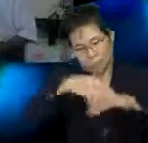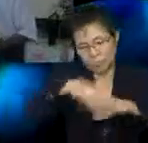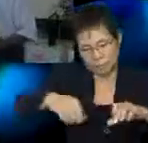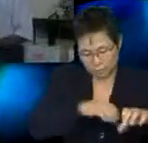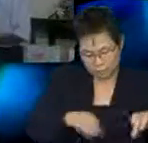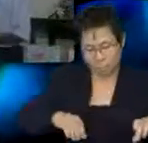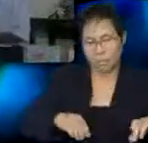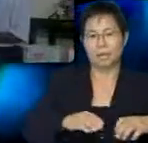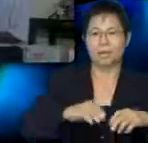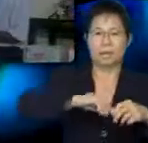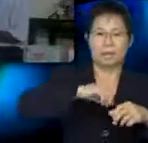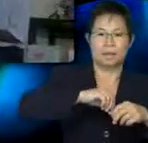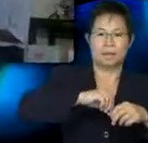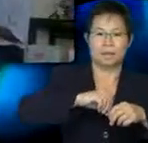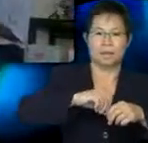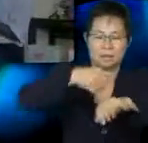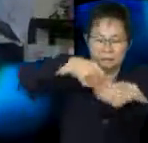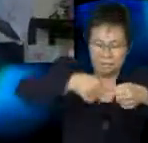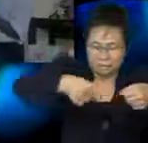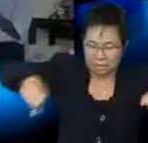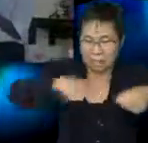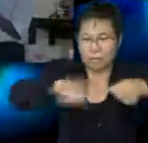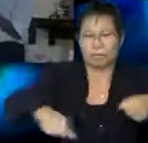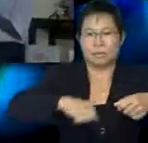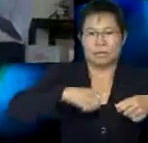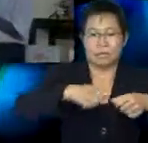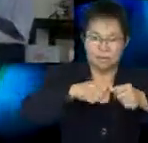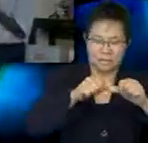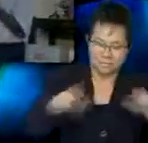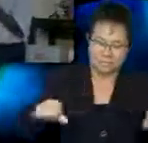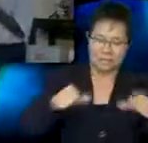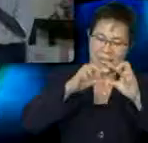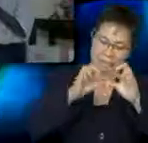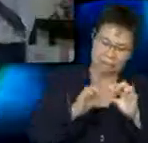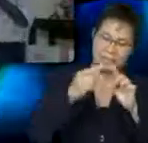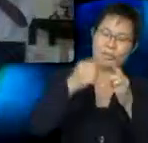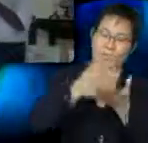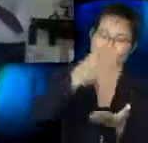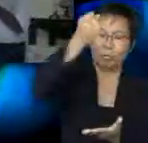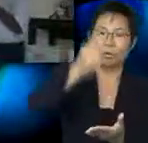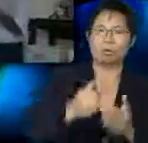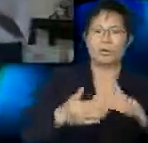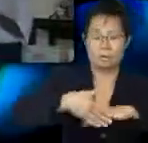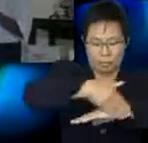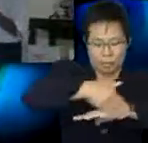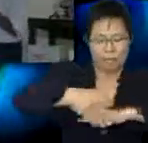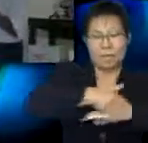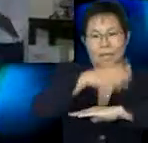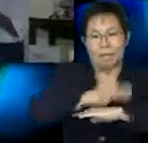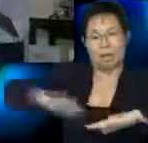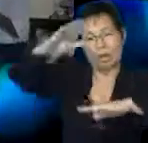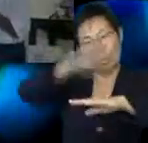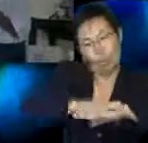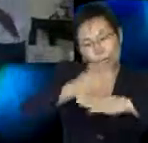And you put some sellotape to get it straight to the bottle. We put besides and on